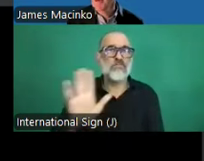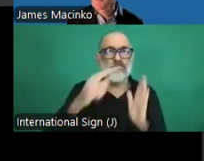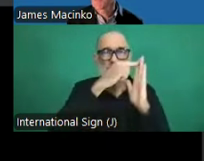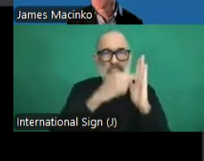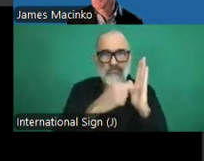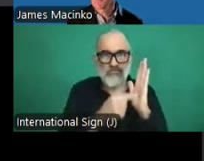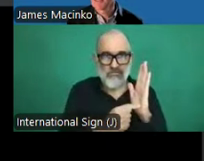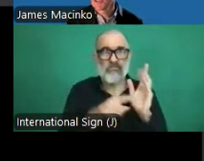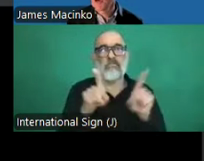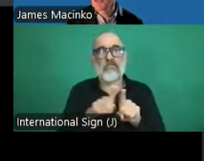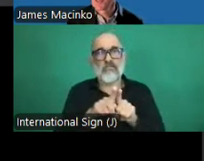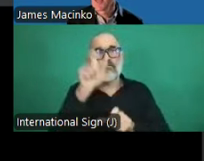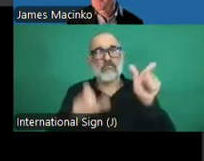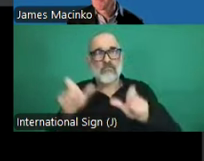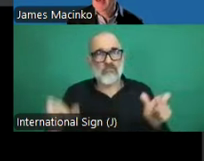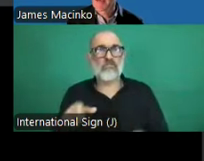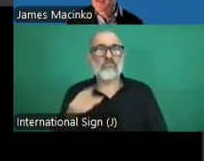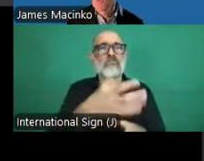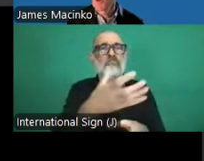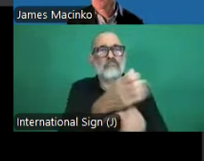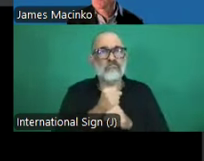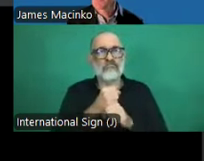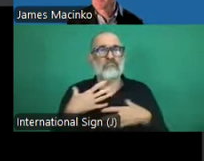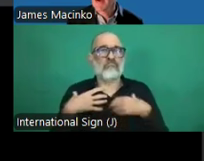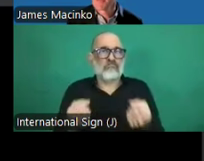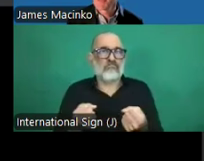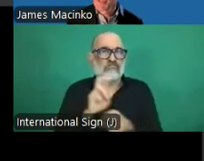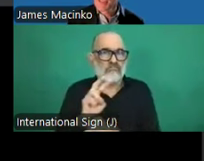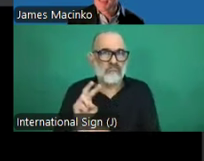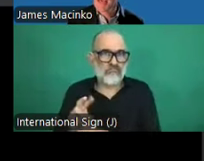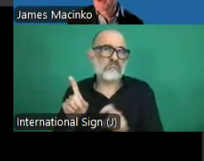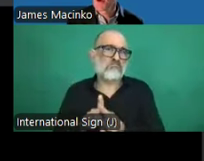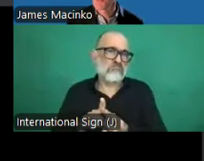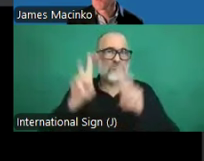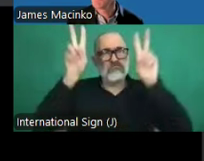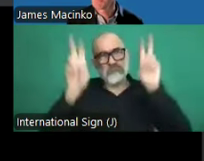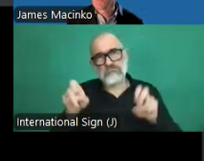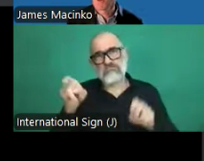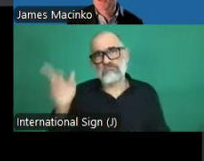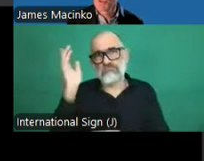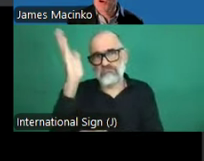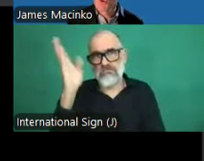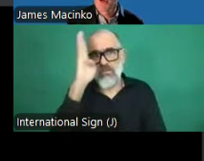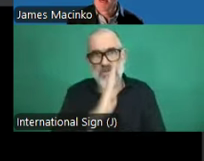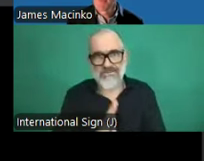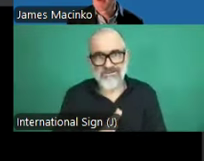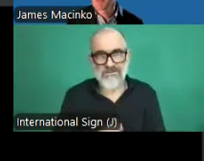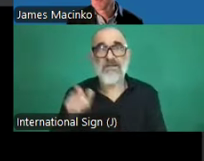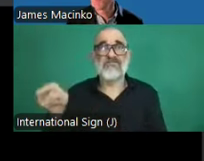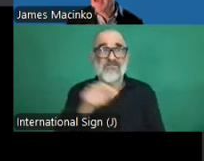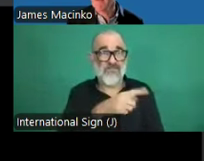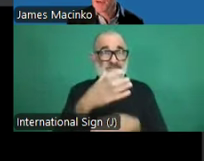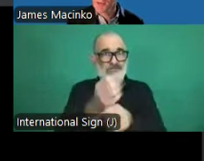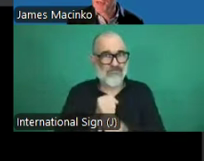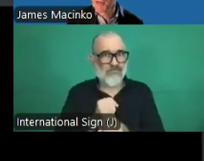receive healthcare without any charge. That would also not be counted in this indicator, although we might want to know about people